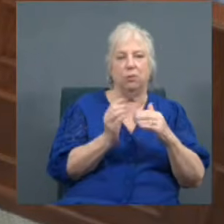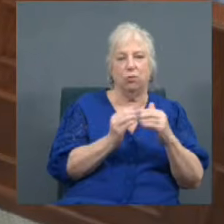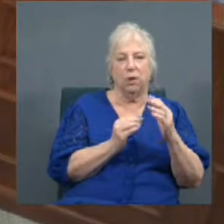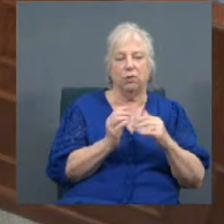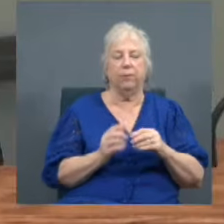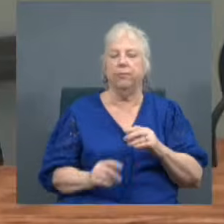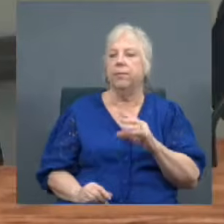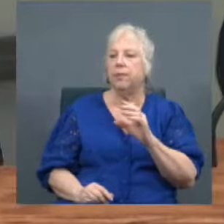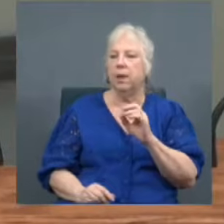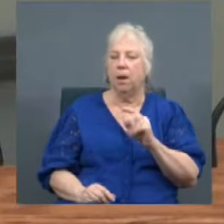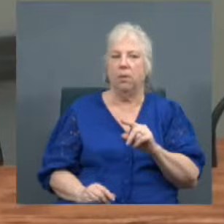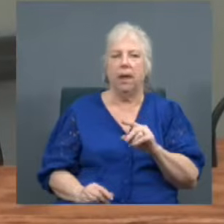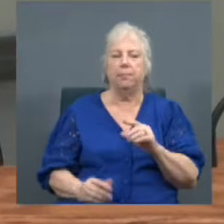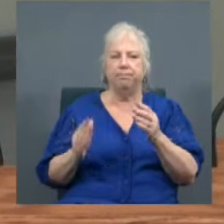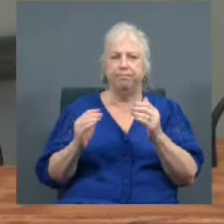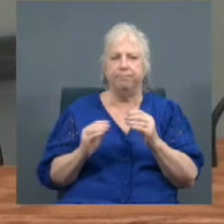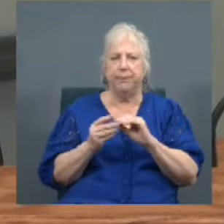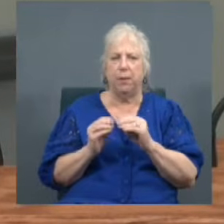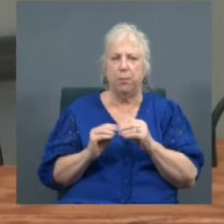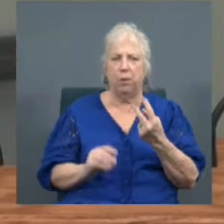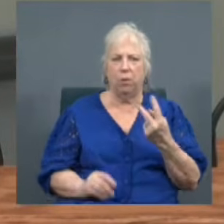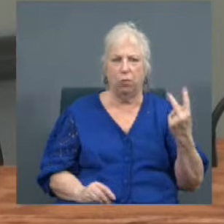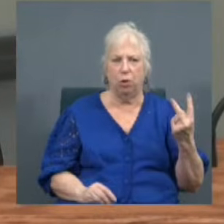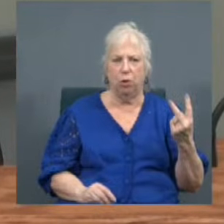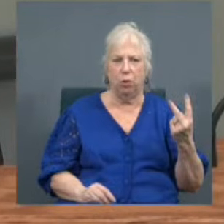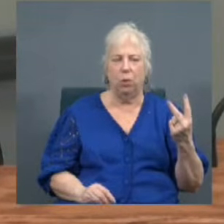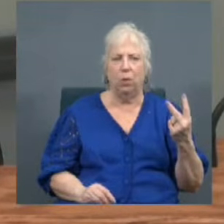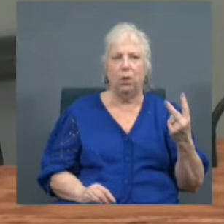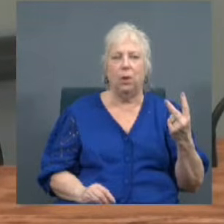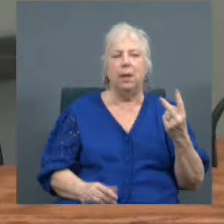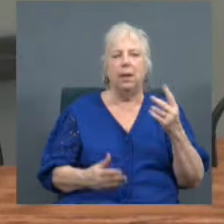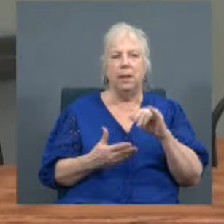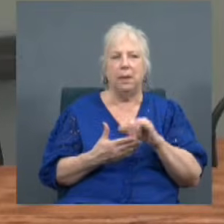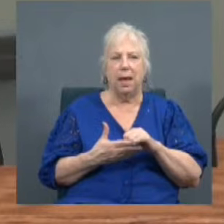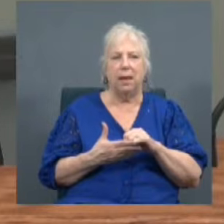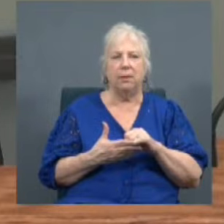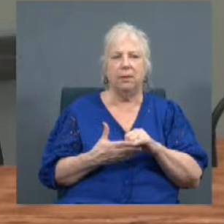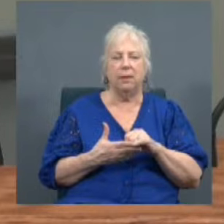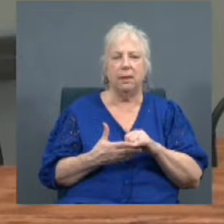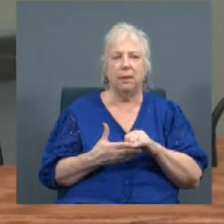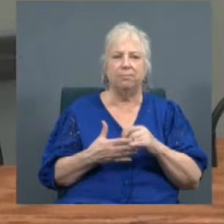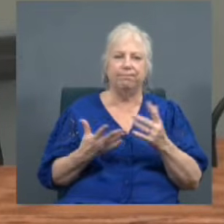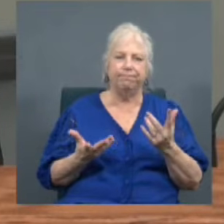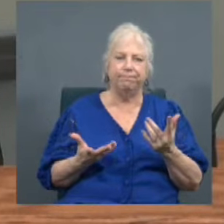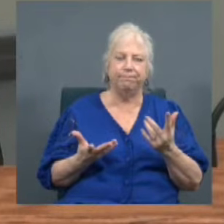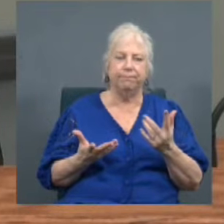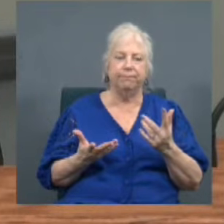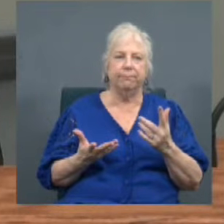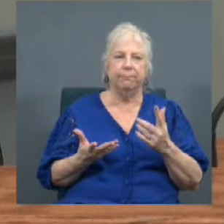Okay, item 2, that's the one that goes